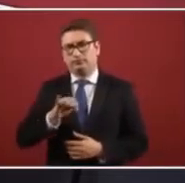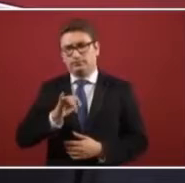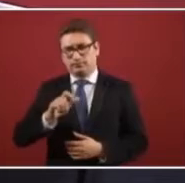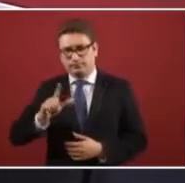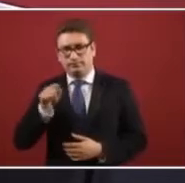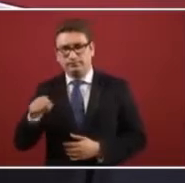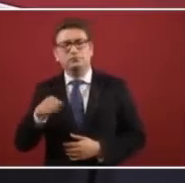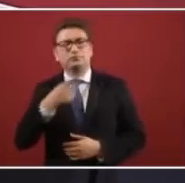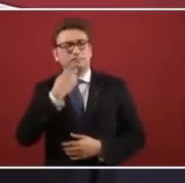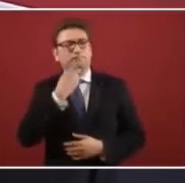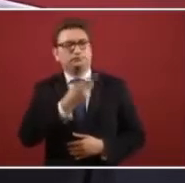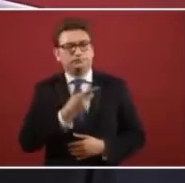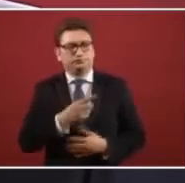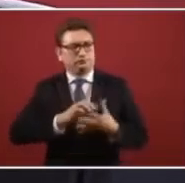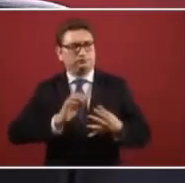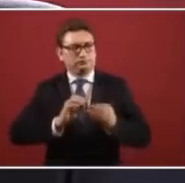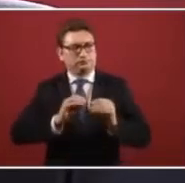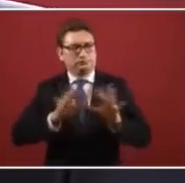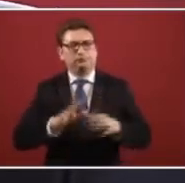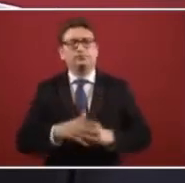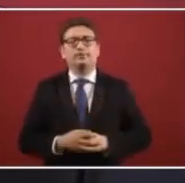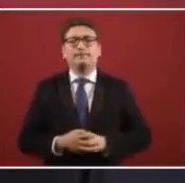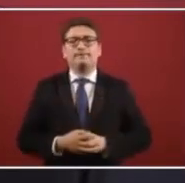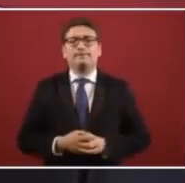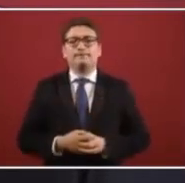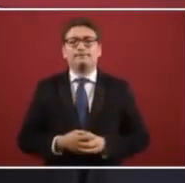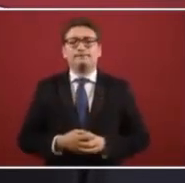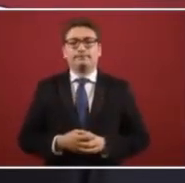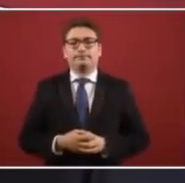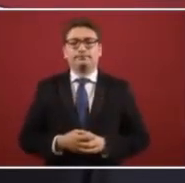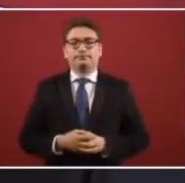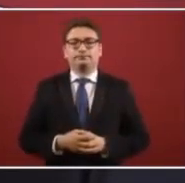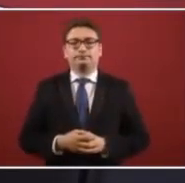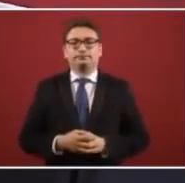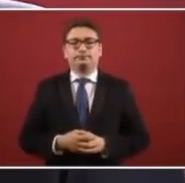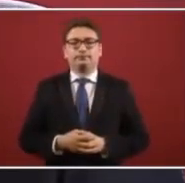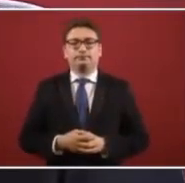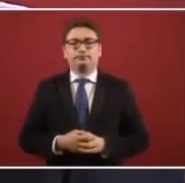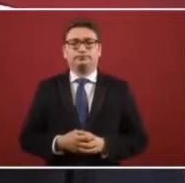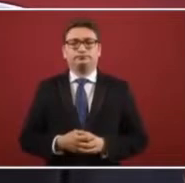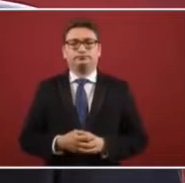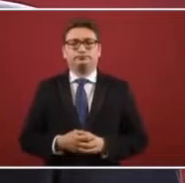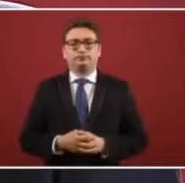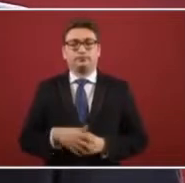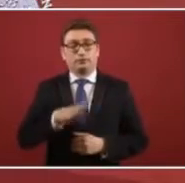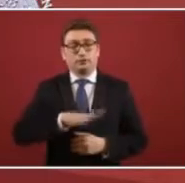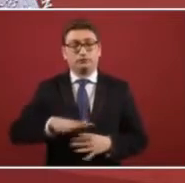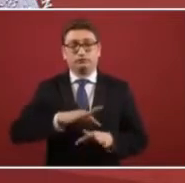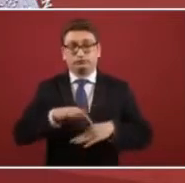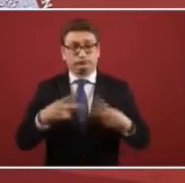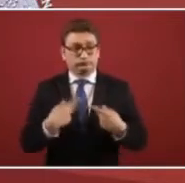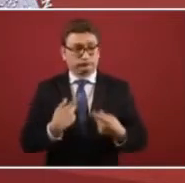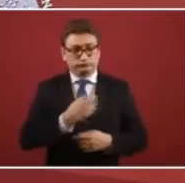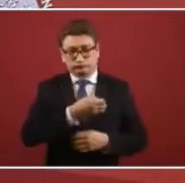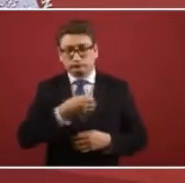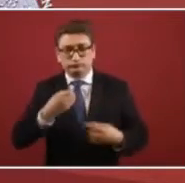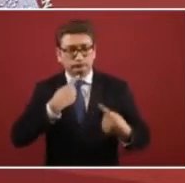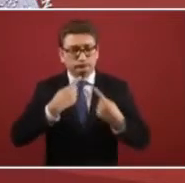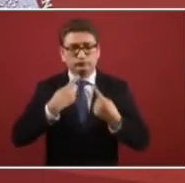So I believe that Bill talks about how they organize